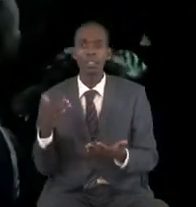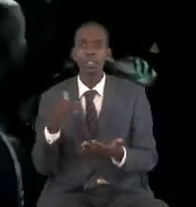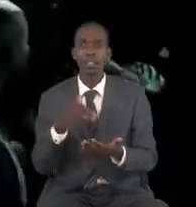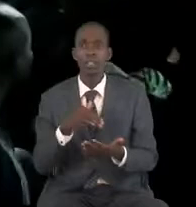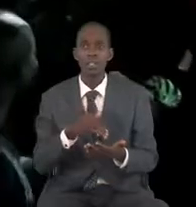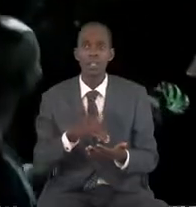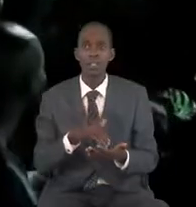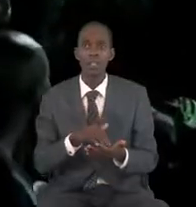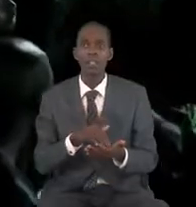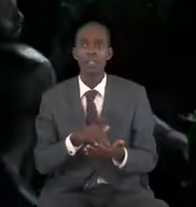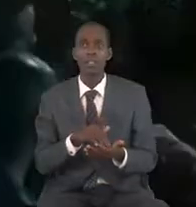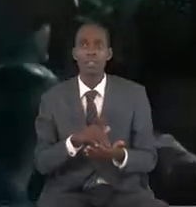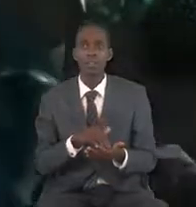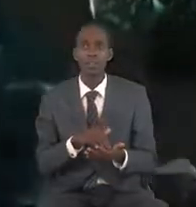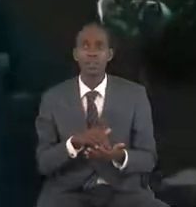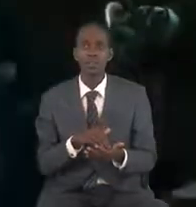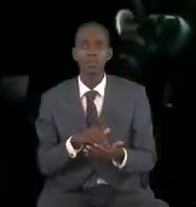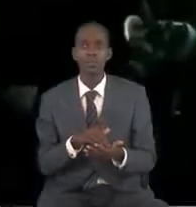again.